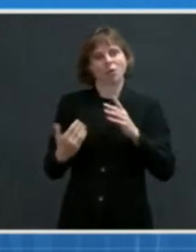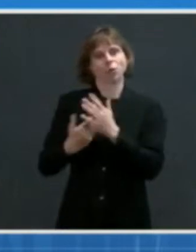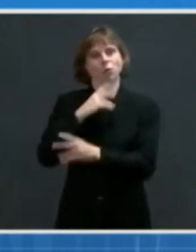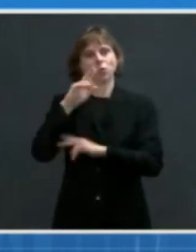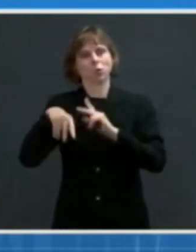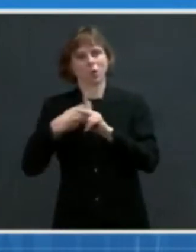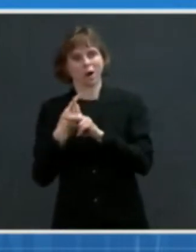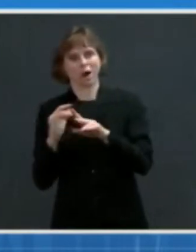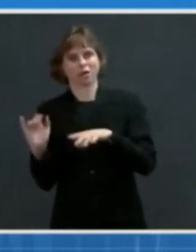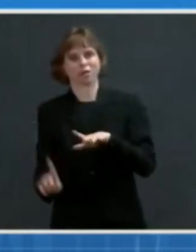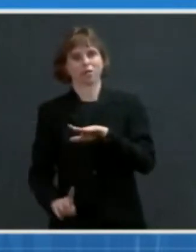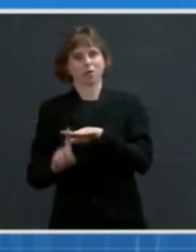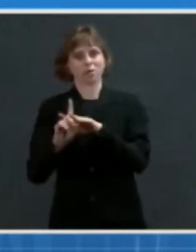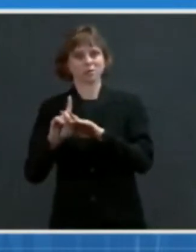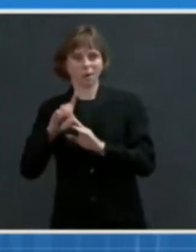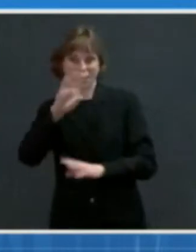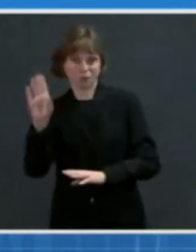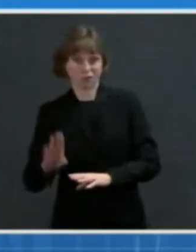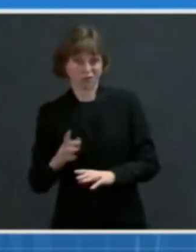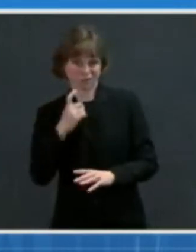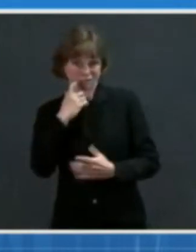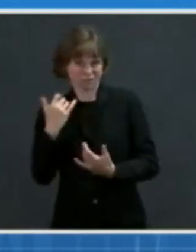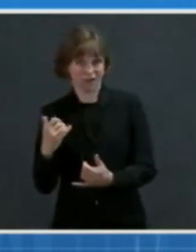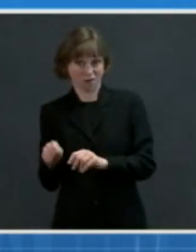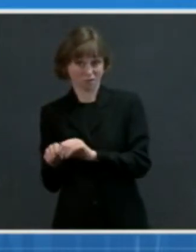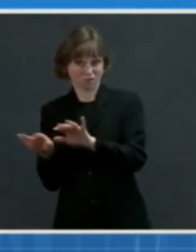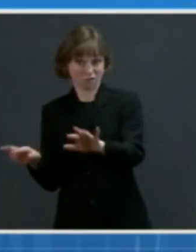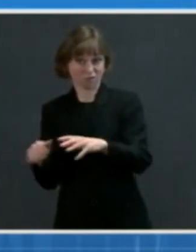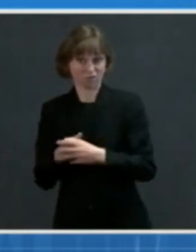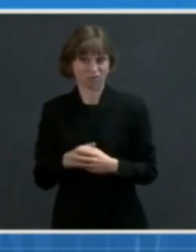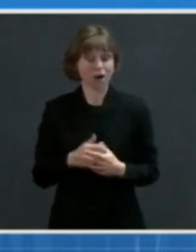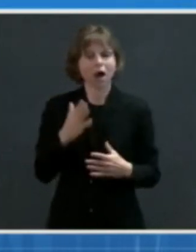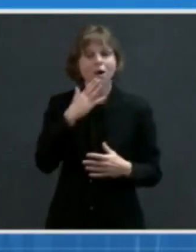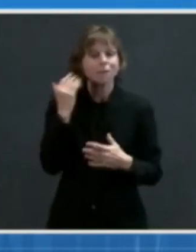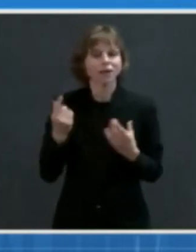Brazil. The best thing one can do is to get people